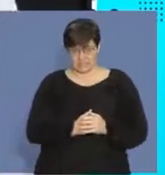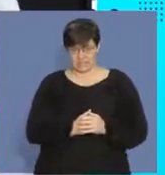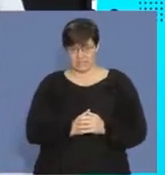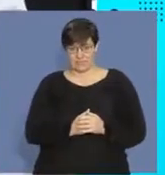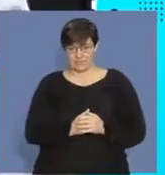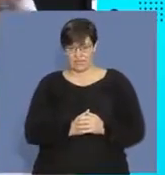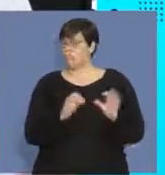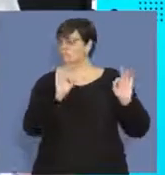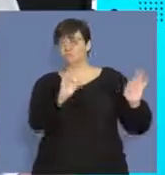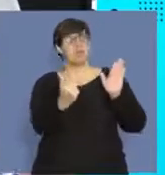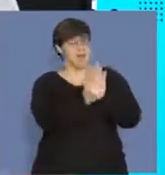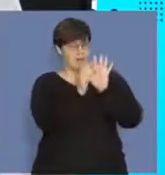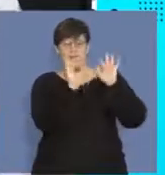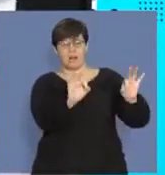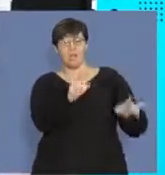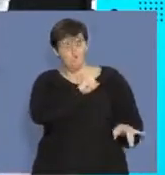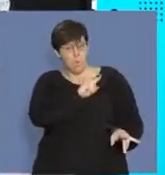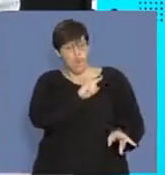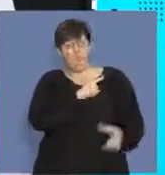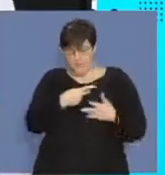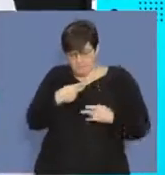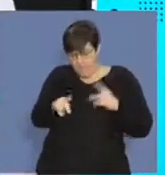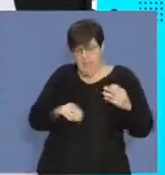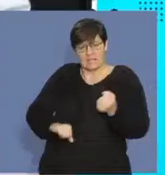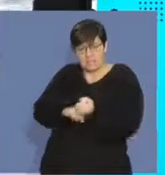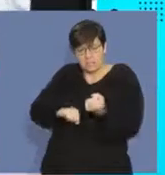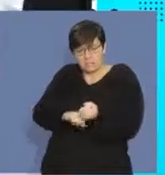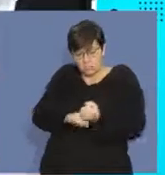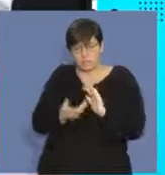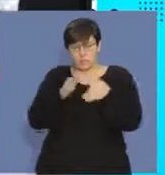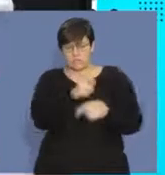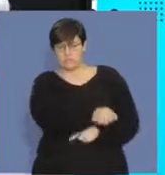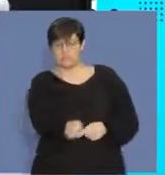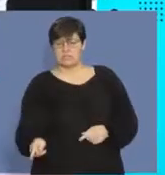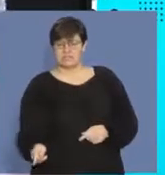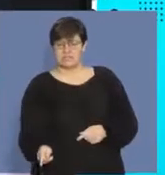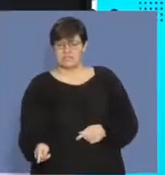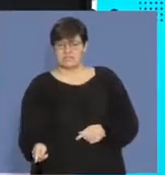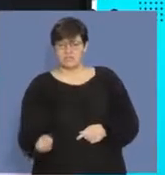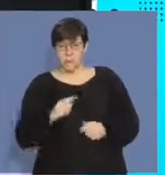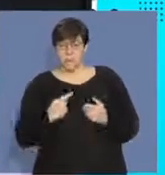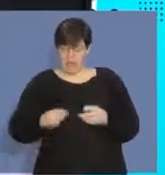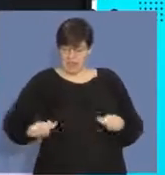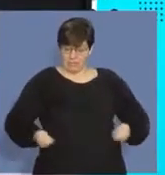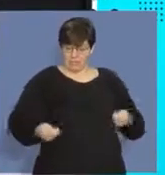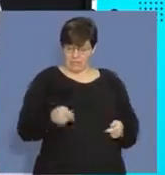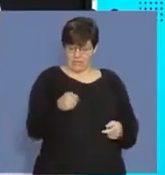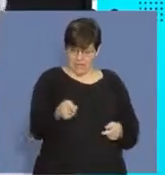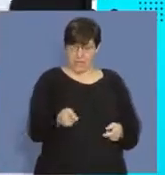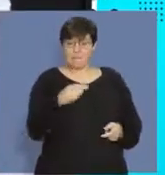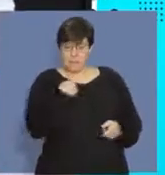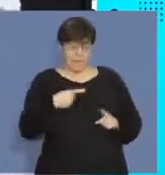avoidance. Perfectly legal. It's legal ways which a business can use to reduce its